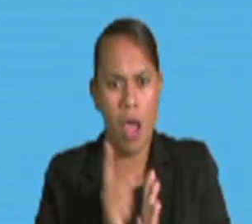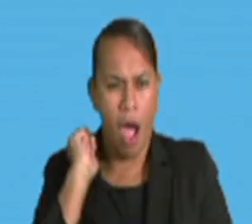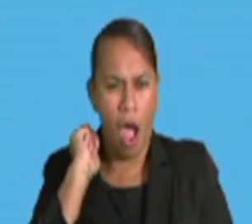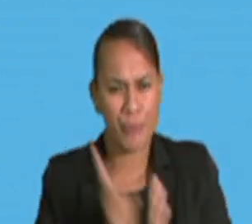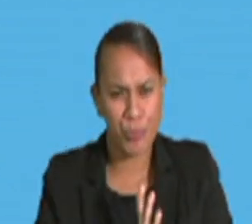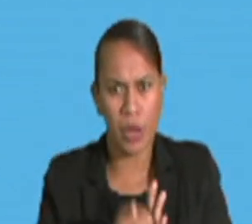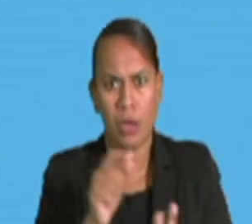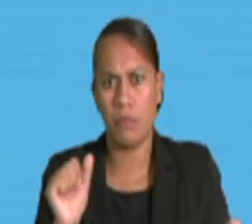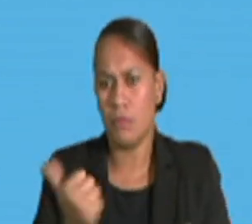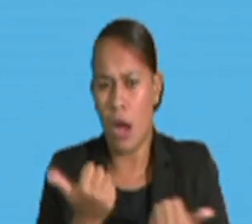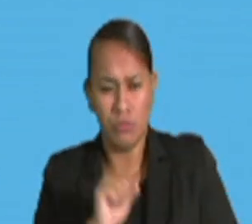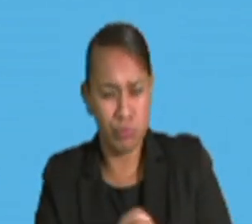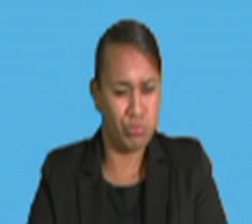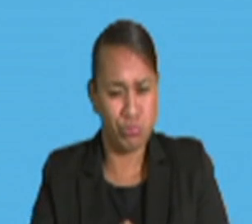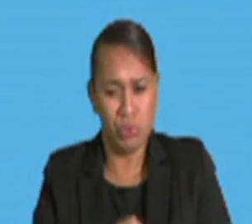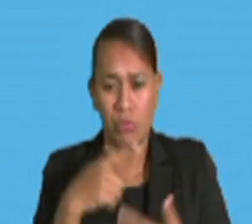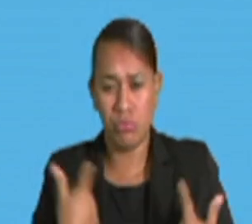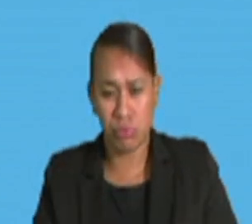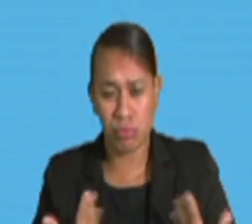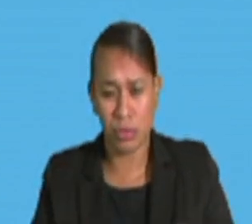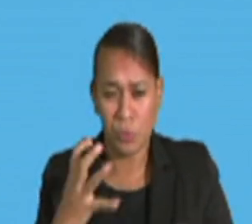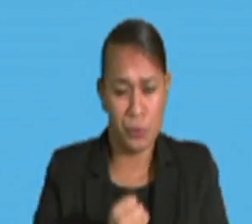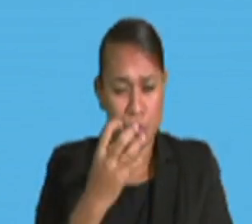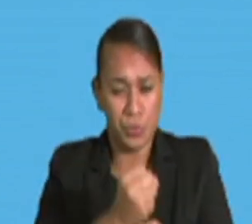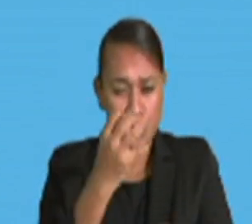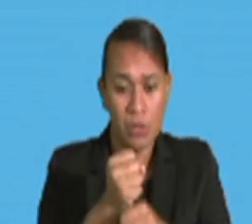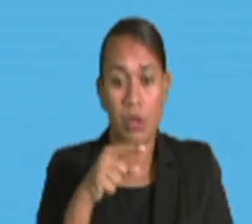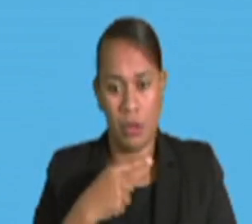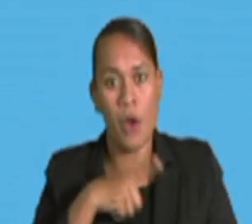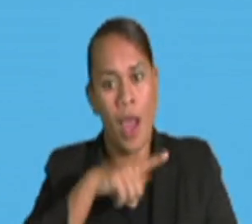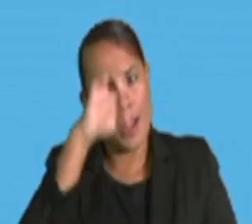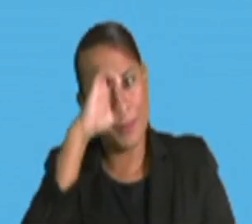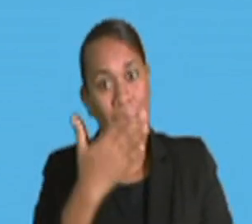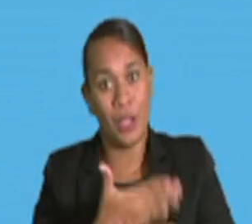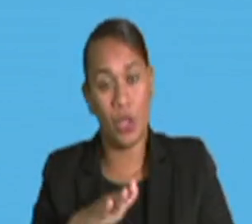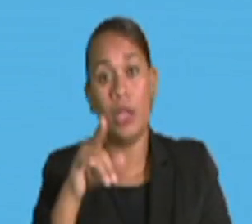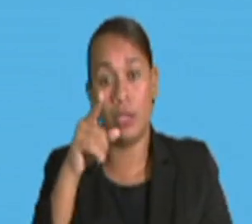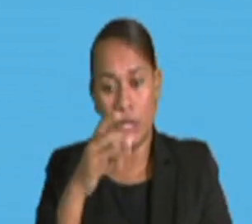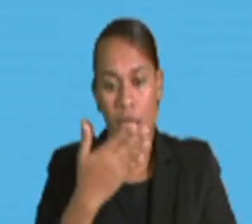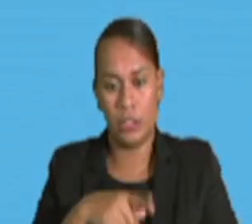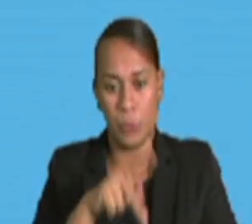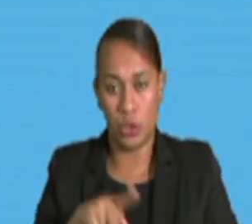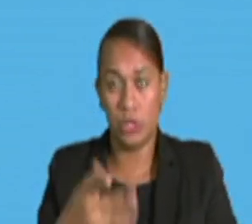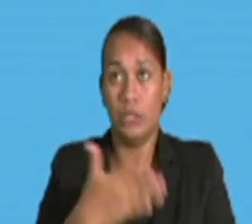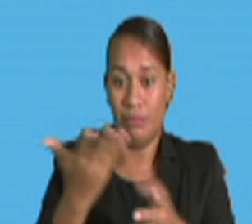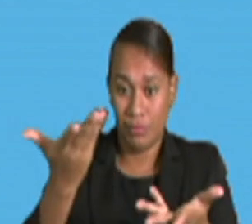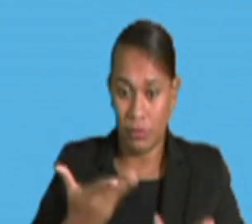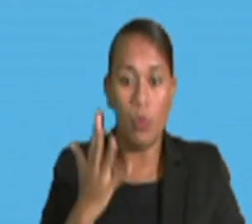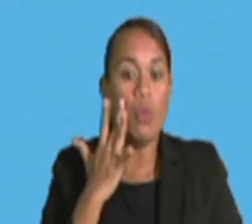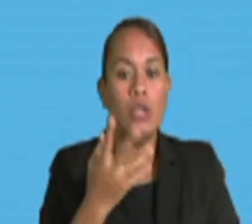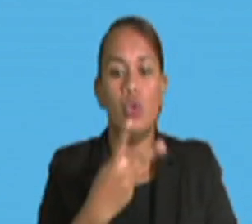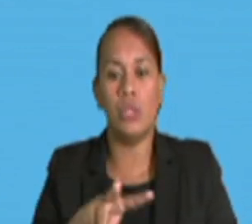a serious upgrade, and we expect the first of these new passports to become public available from the 26th of this